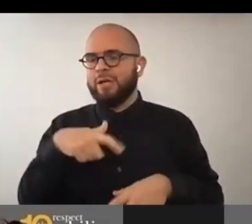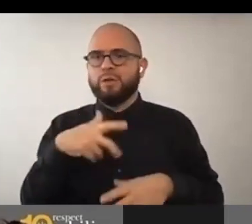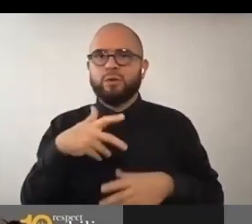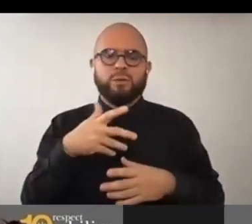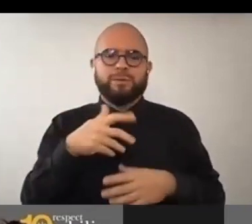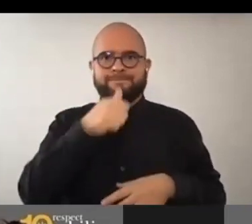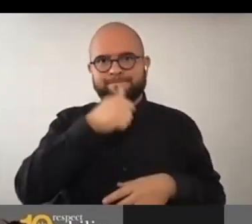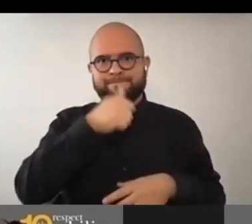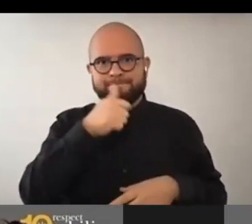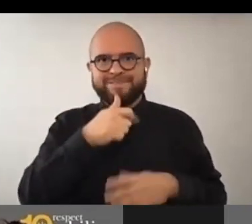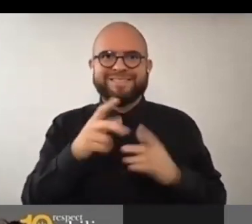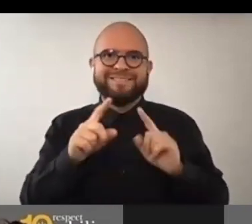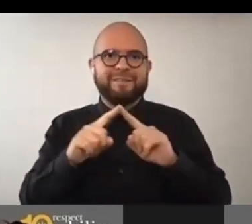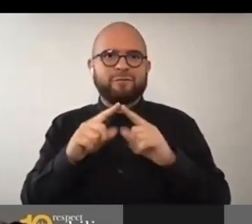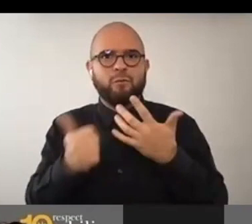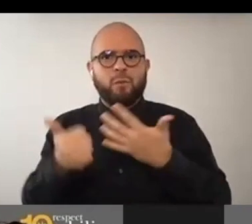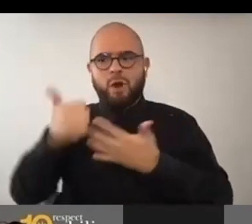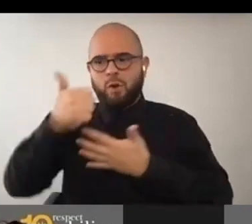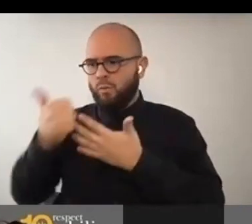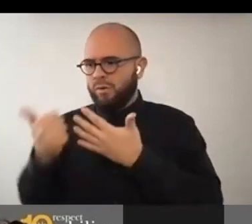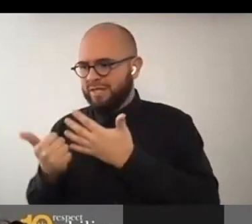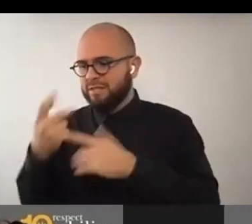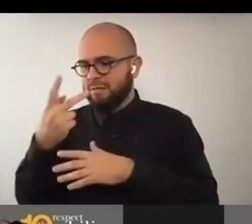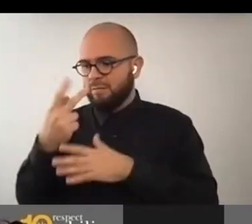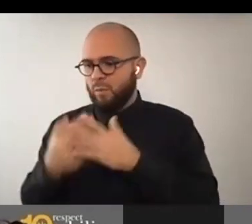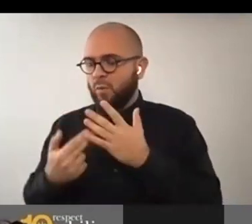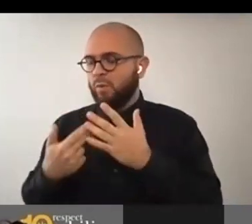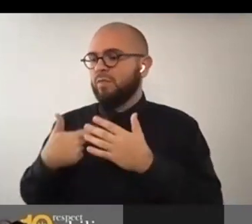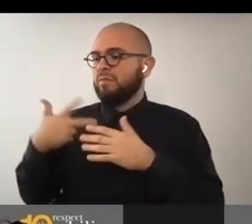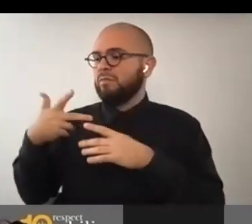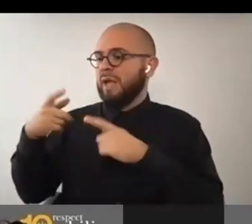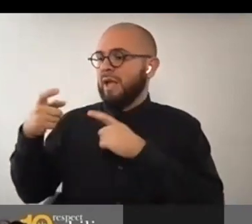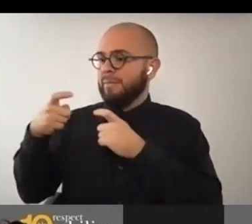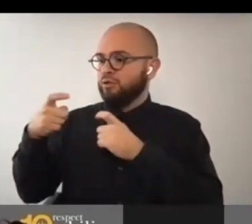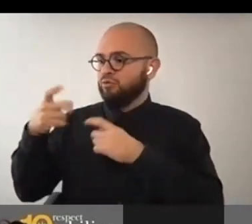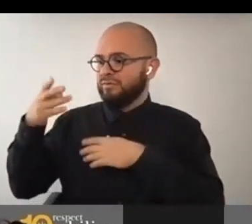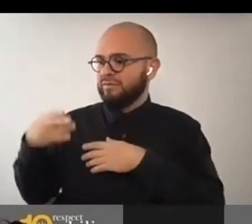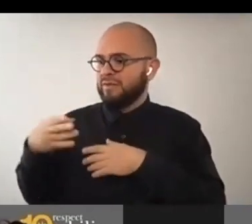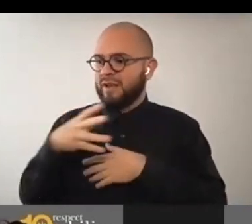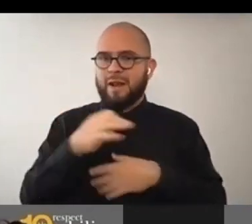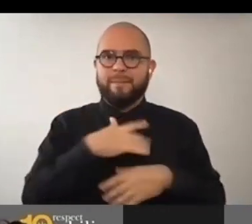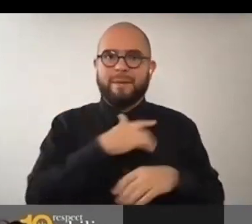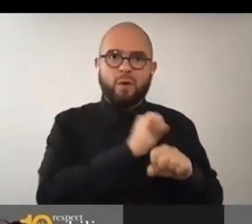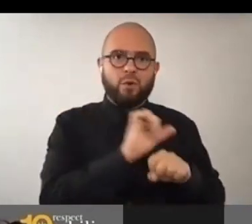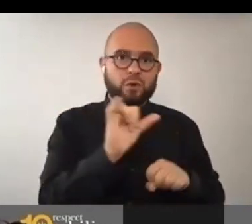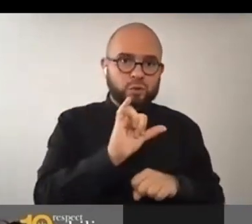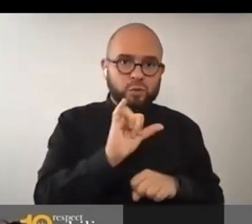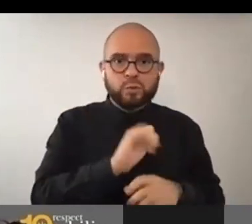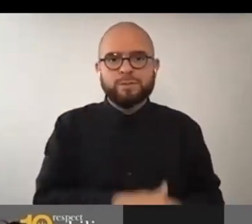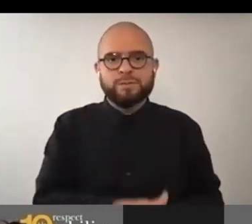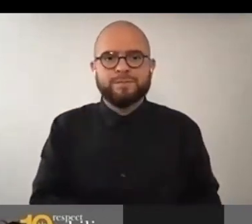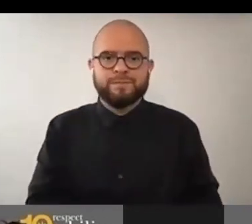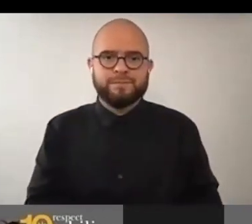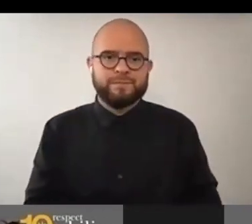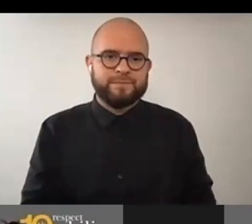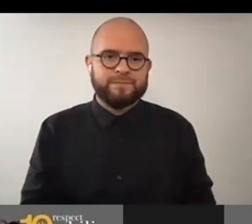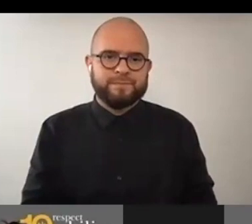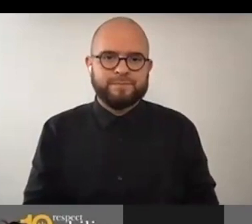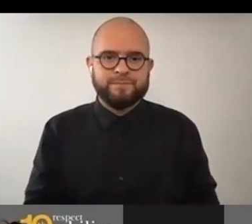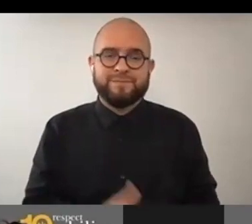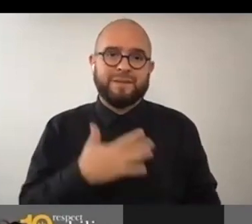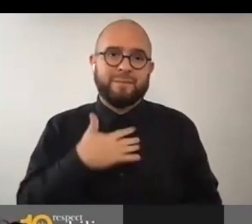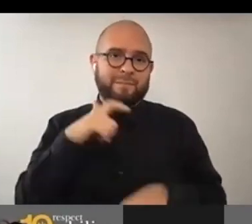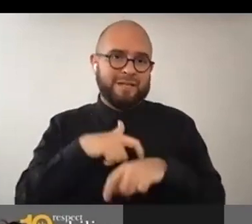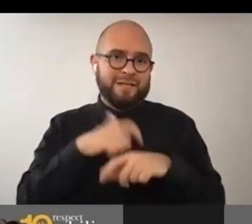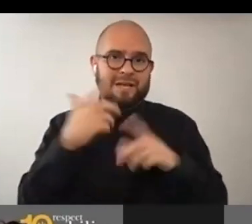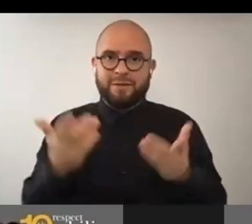my actual work. My time at Respectability thus far has been there's been plenty of